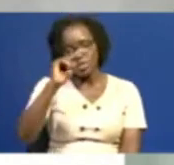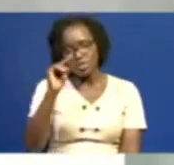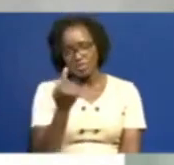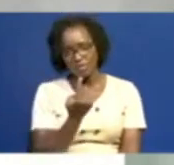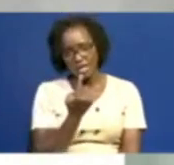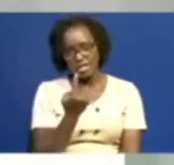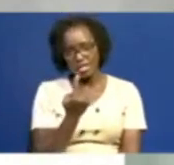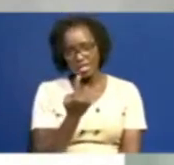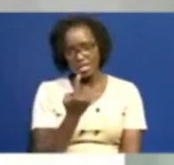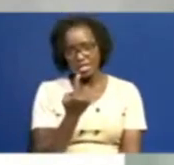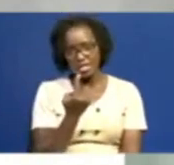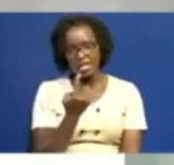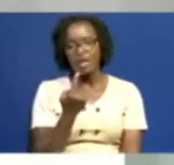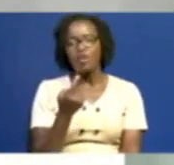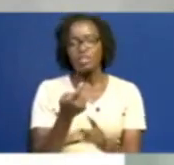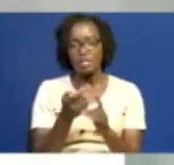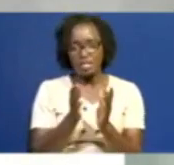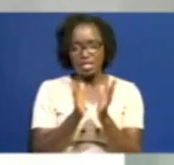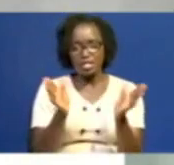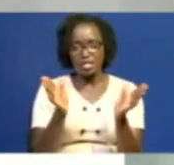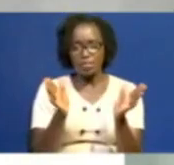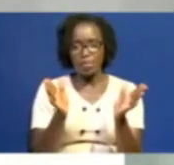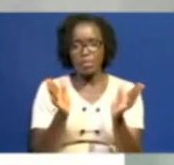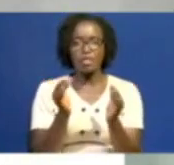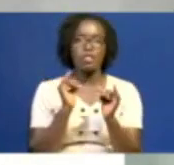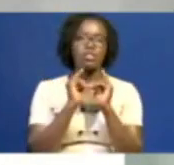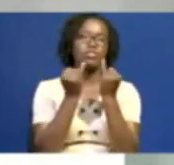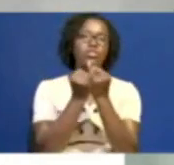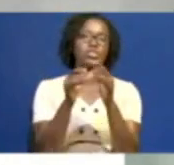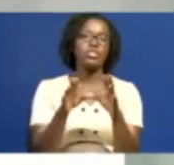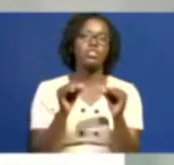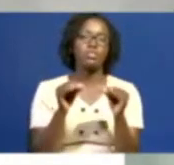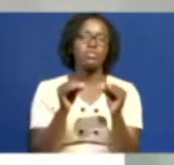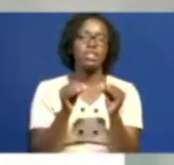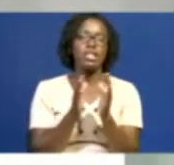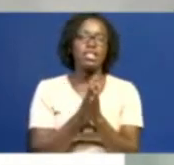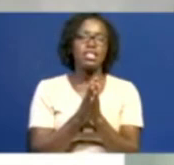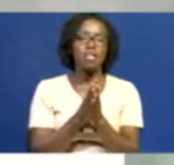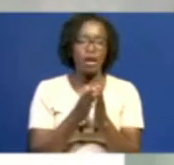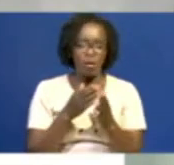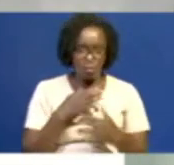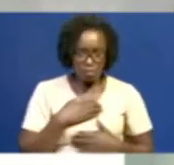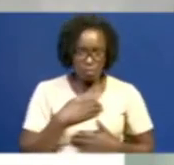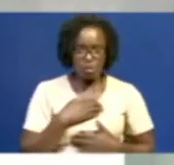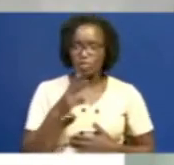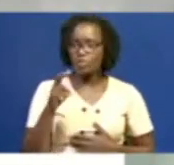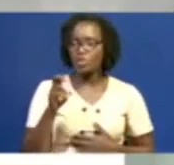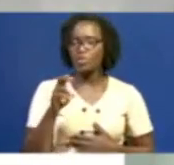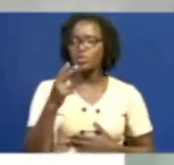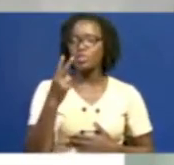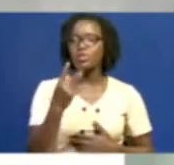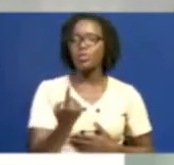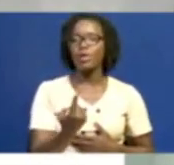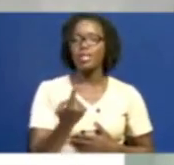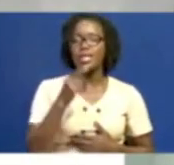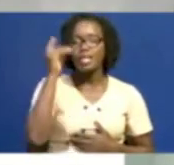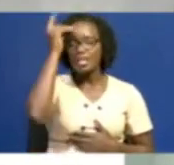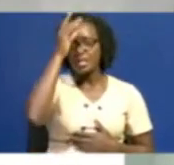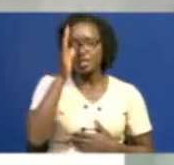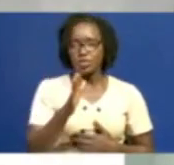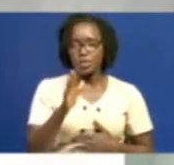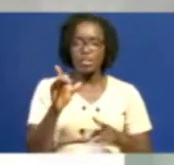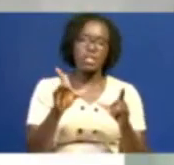of its kind since the public institution received its charter in 2021, will see graduates conferred